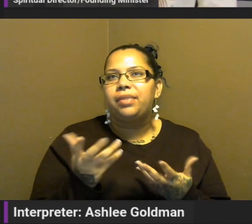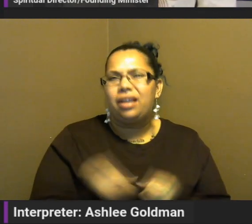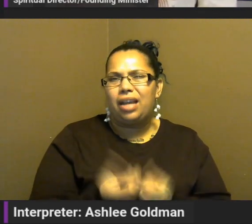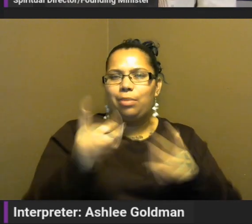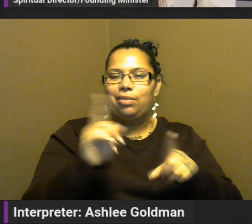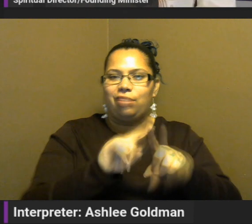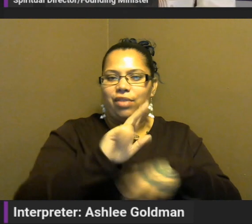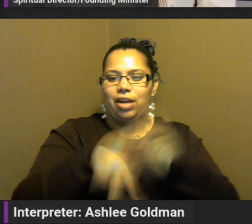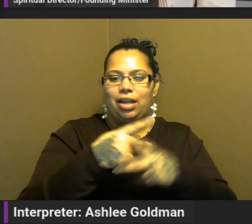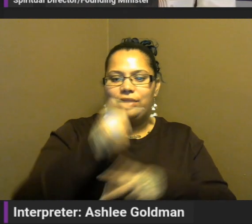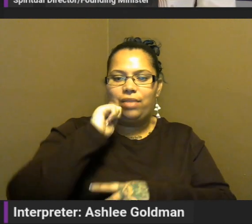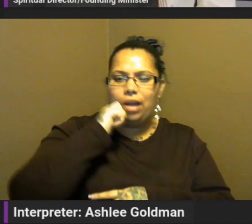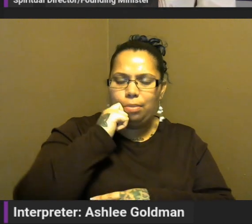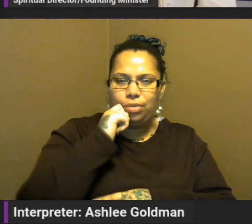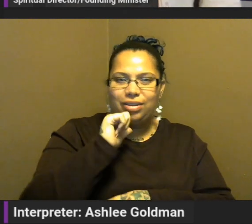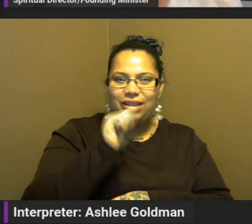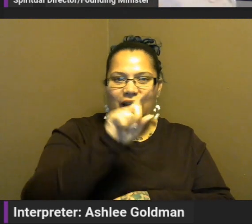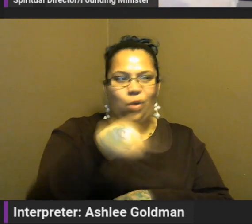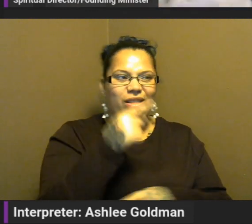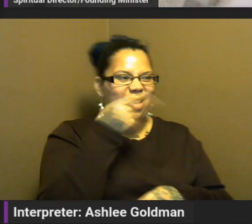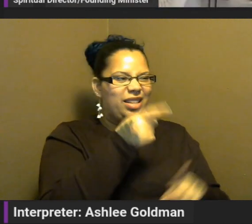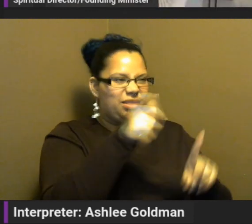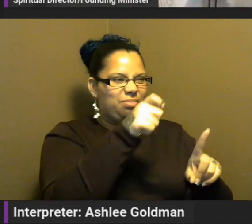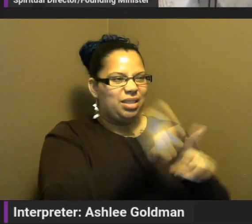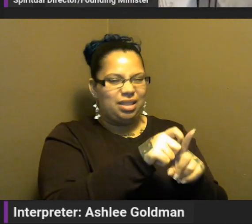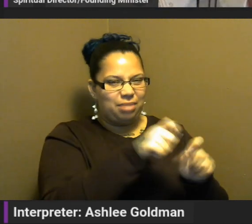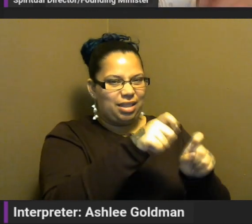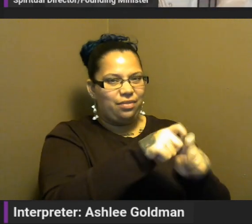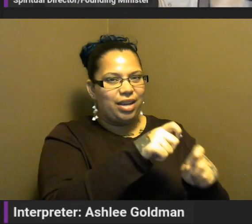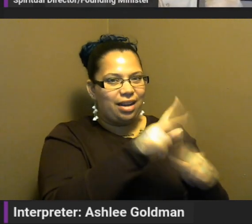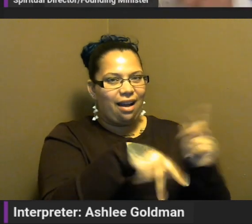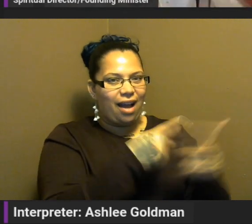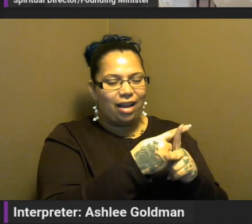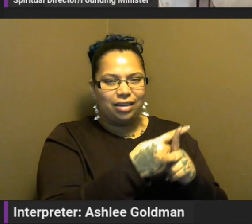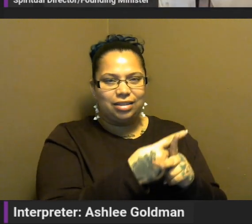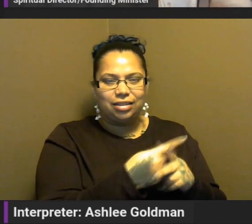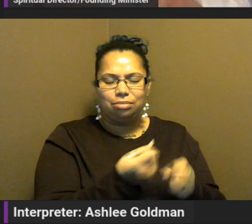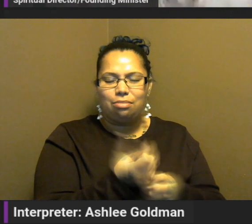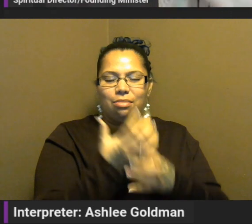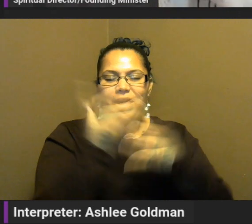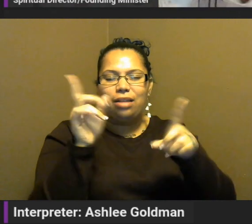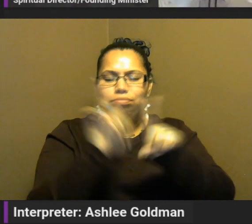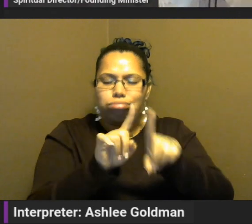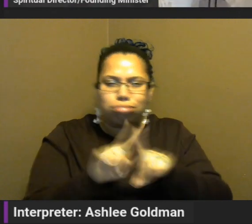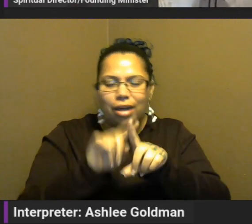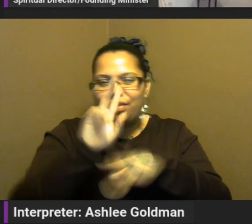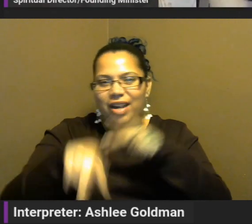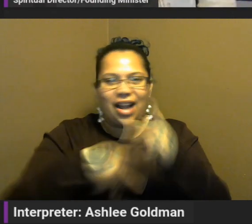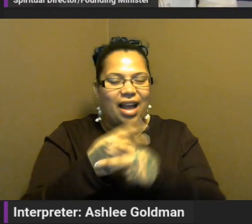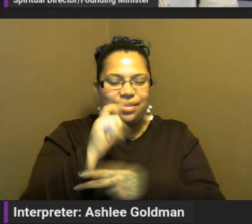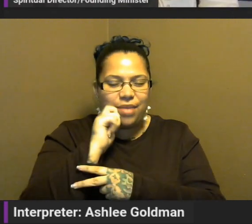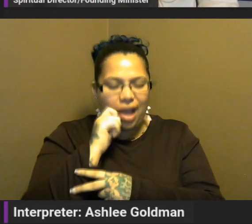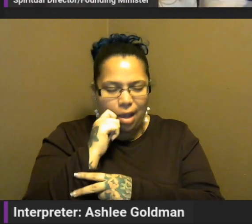have to just be Macintosh. There are others, Granny Smith, Red Delicious. There are many